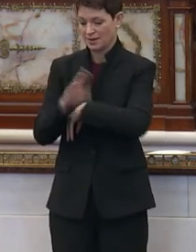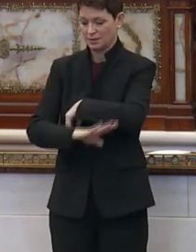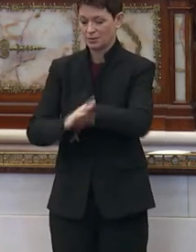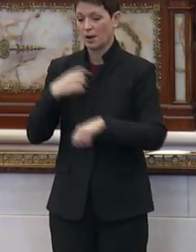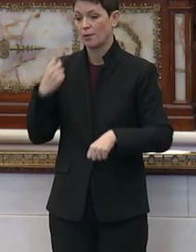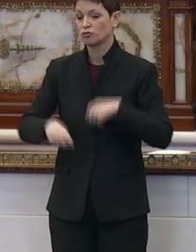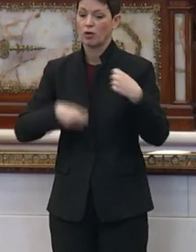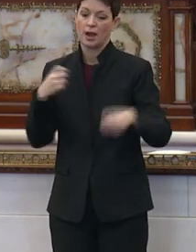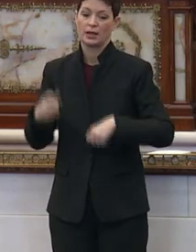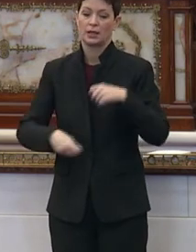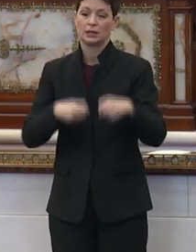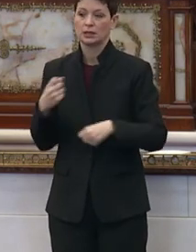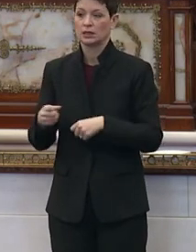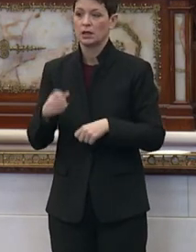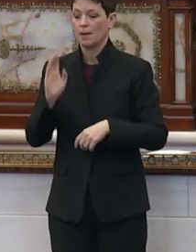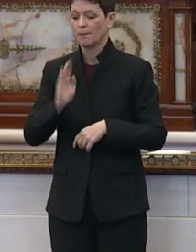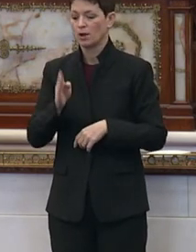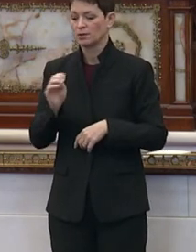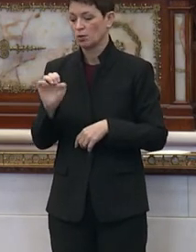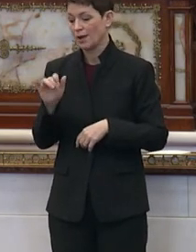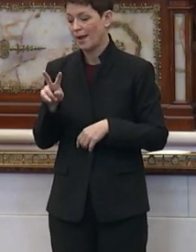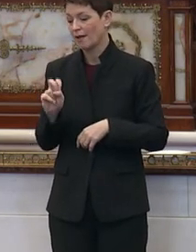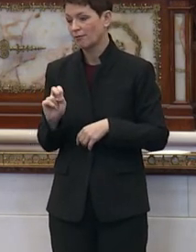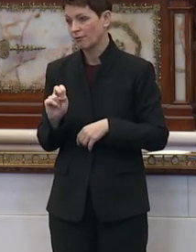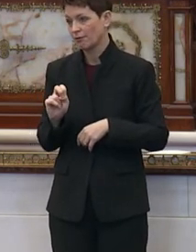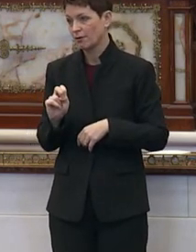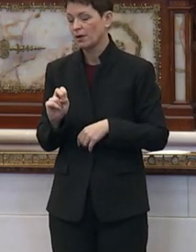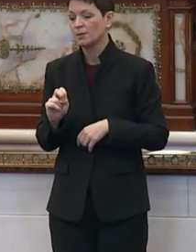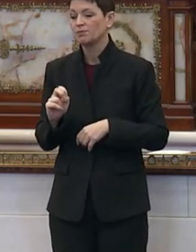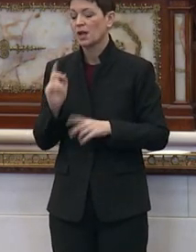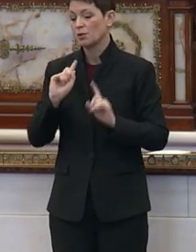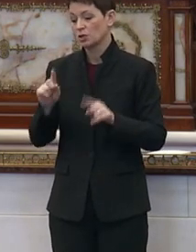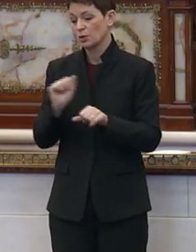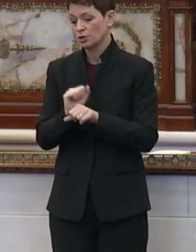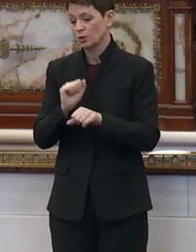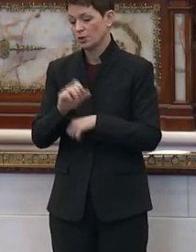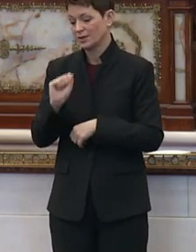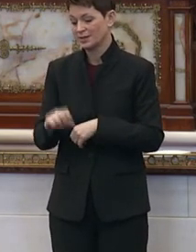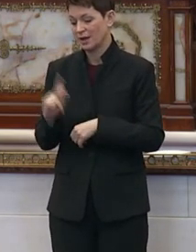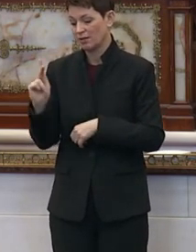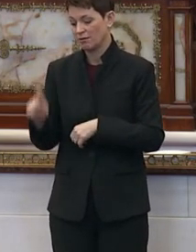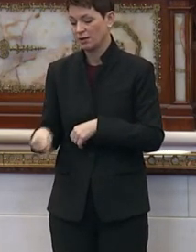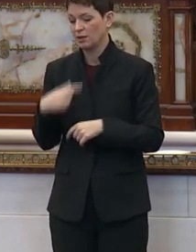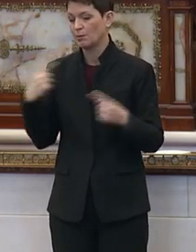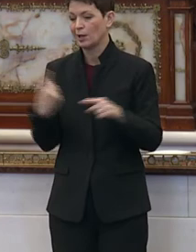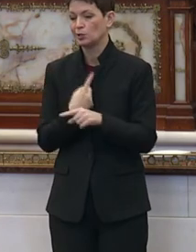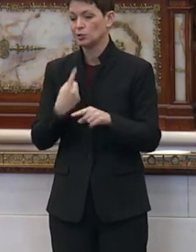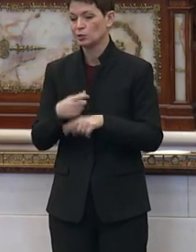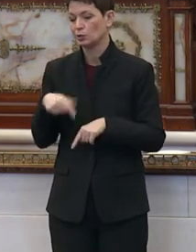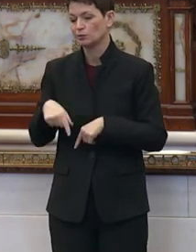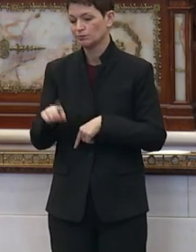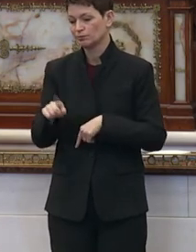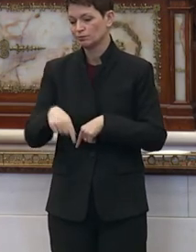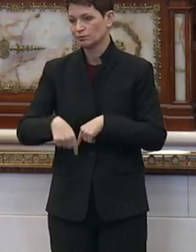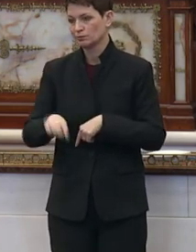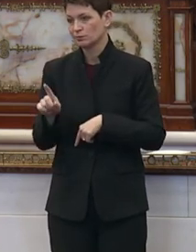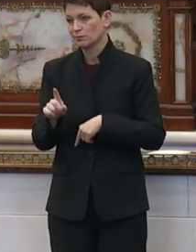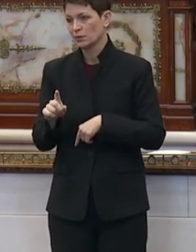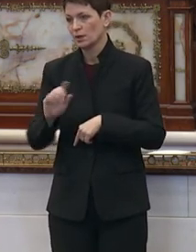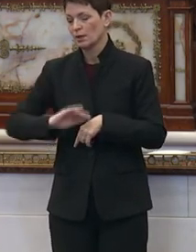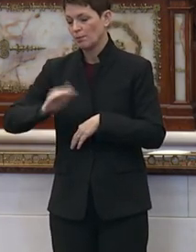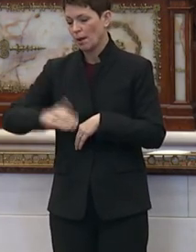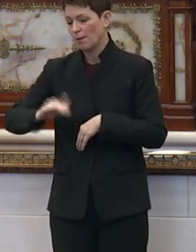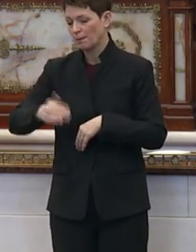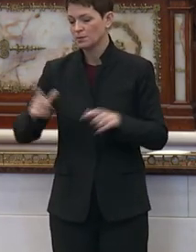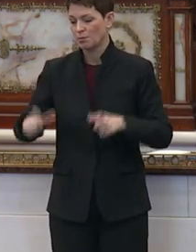was riding my bike on Baltimore Avenue. I was commuting to work in South Philly along my usual route. I knew where all the bumps